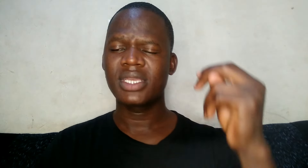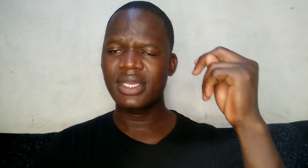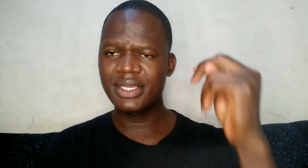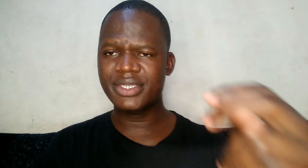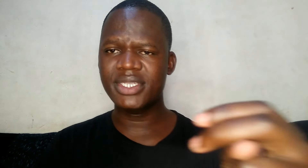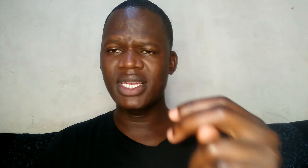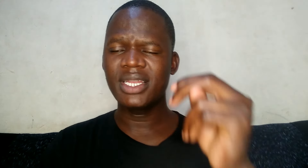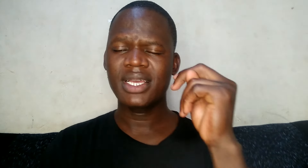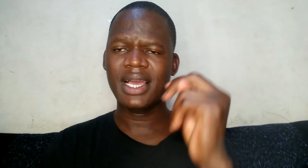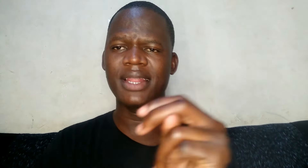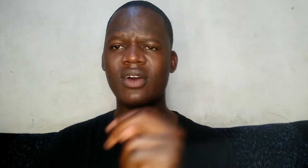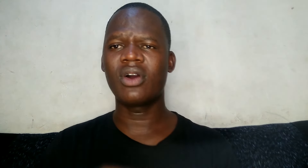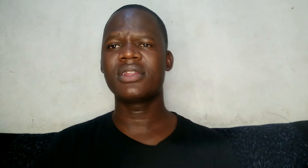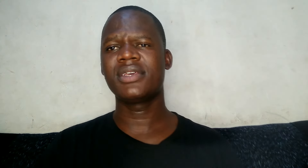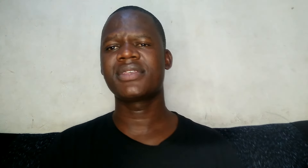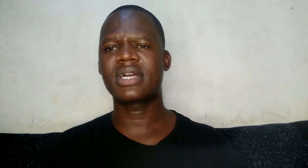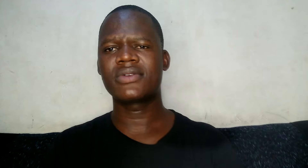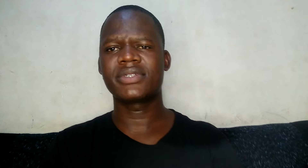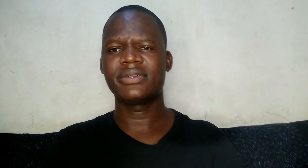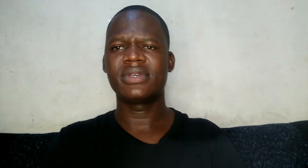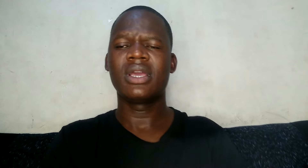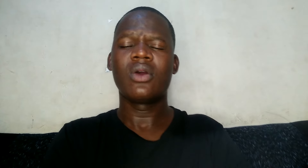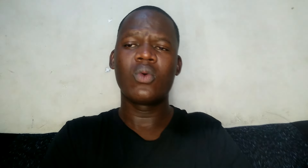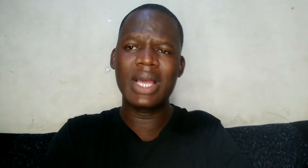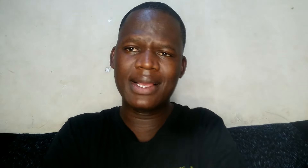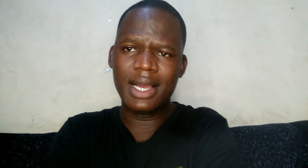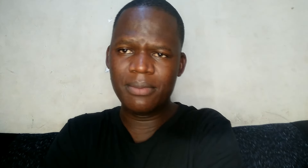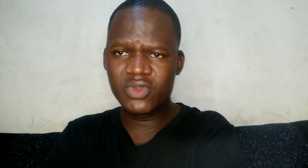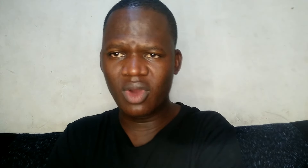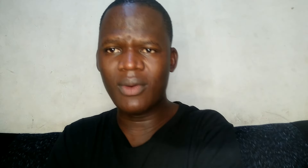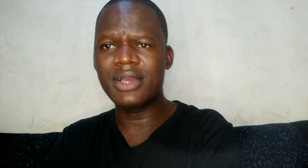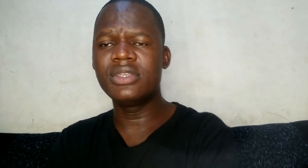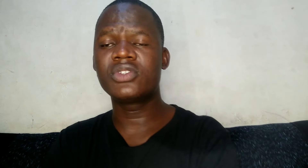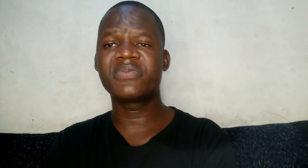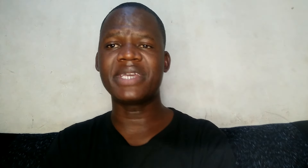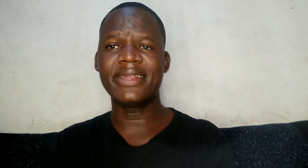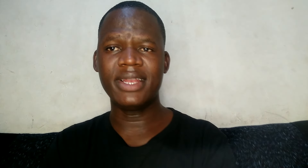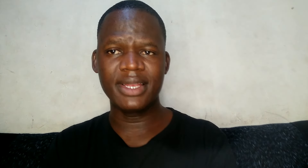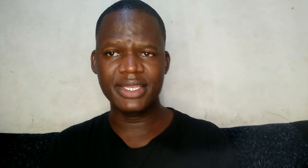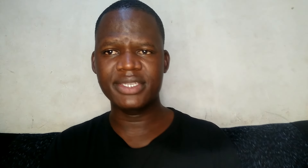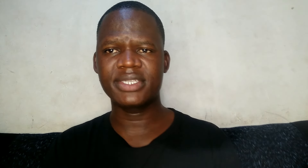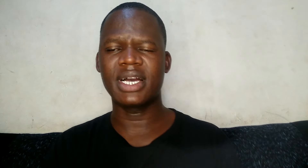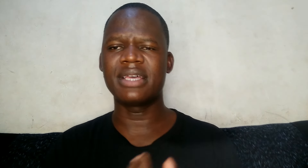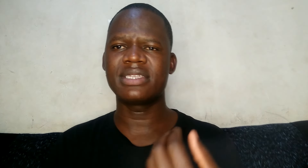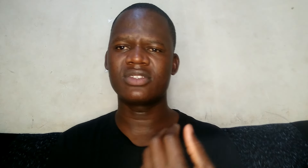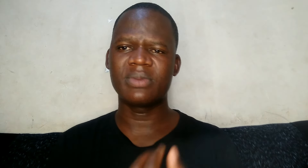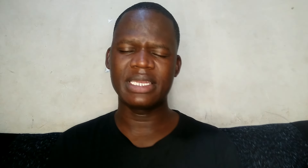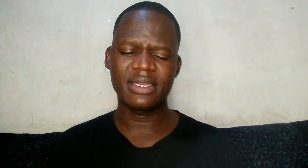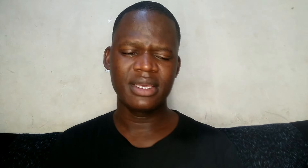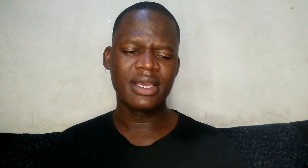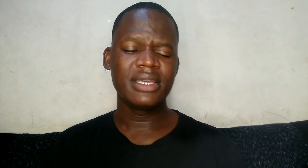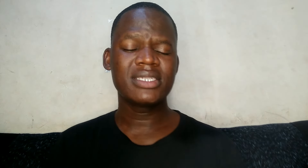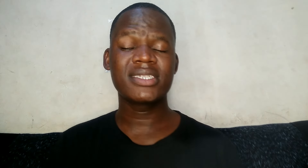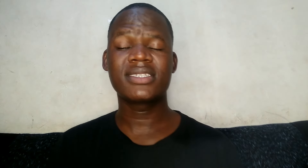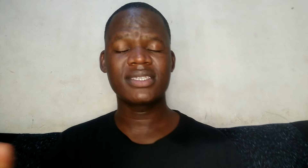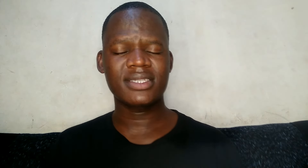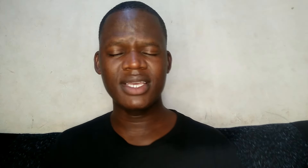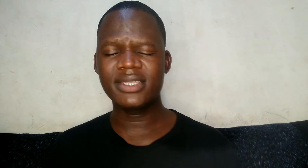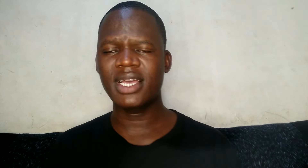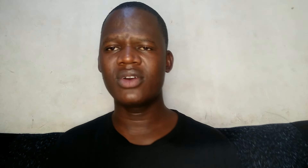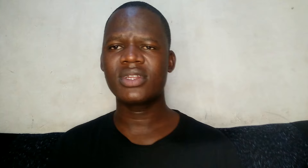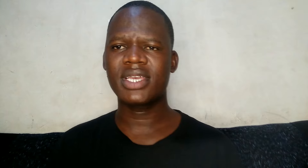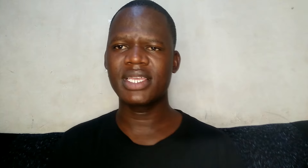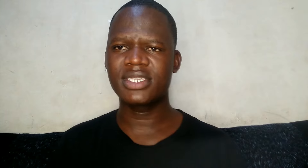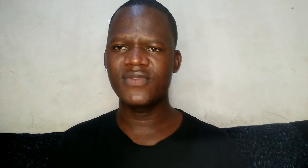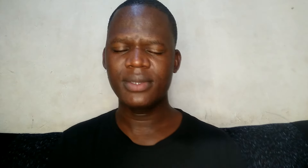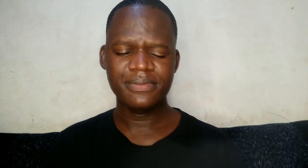plan is still carried on in the country. Welcome to our YouTube channel, ladies and gentlemen. It is